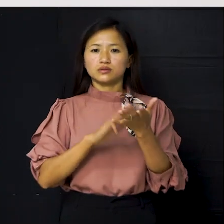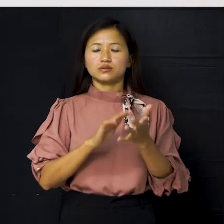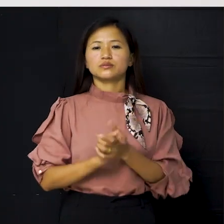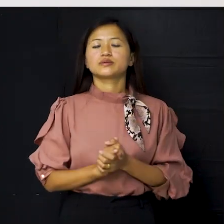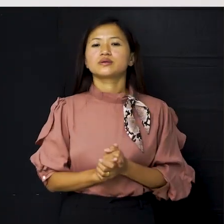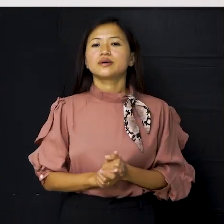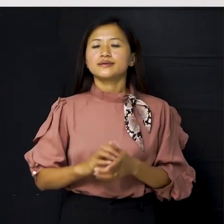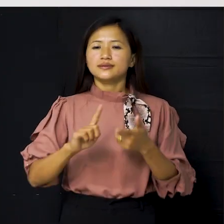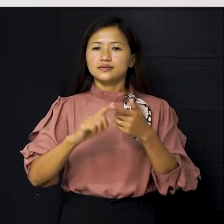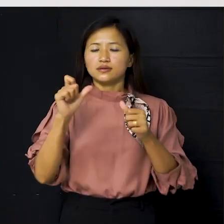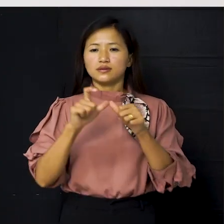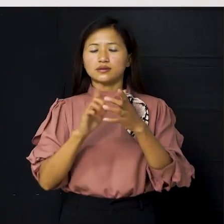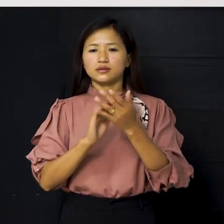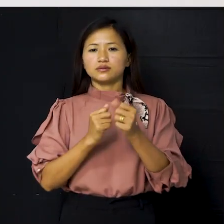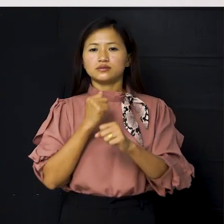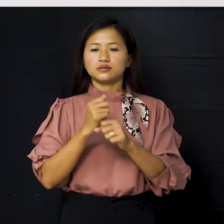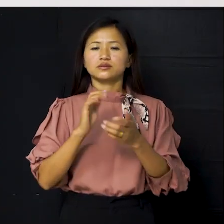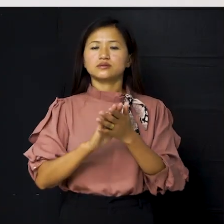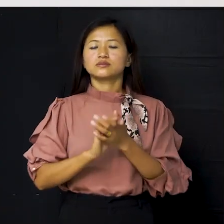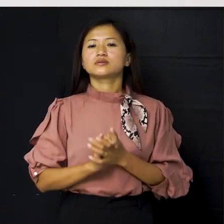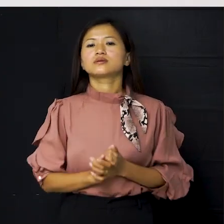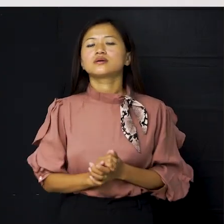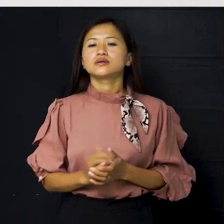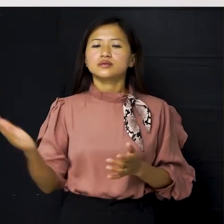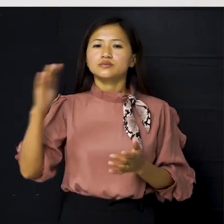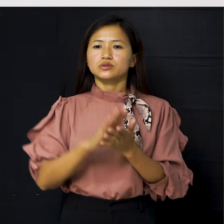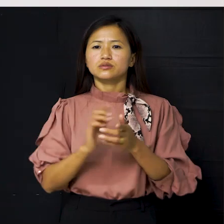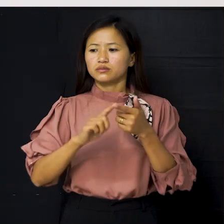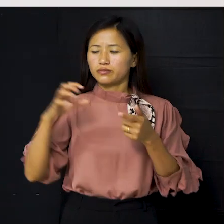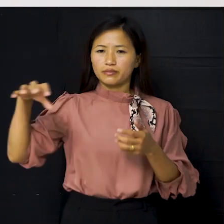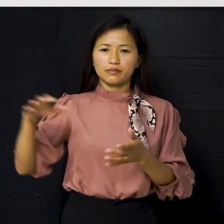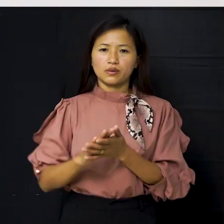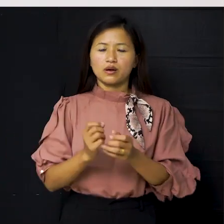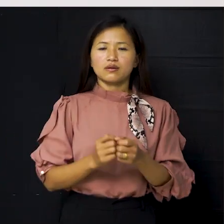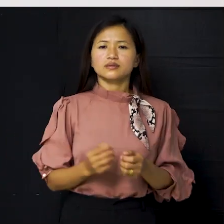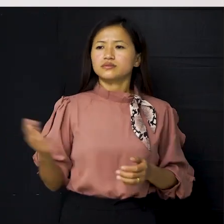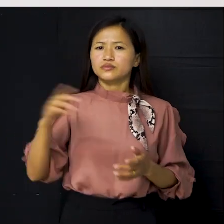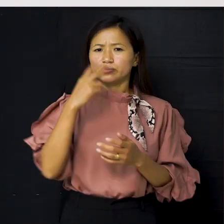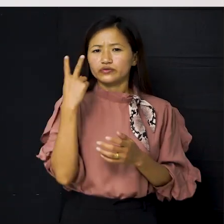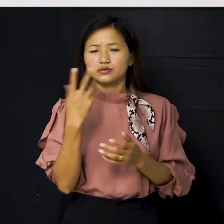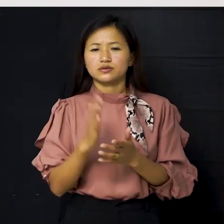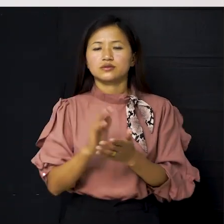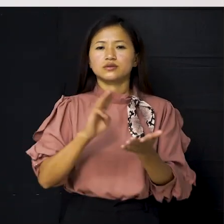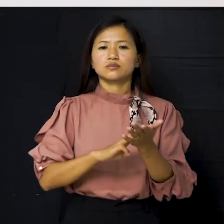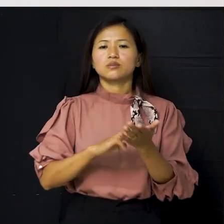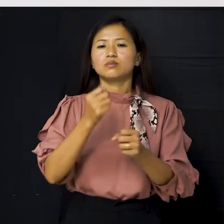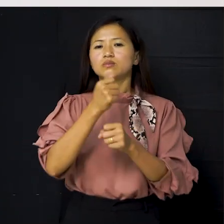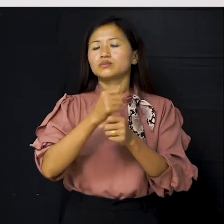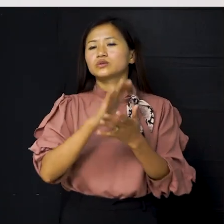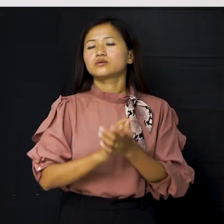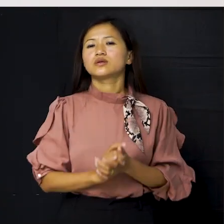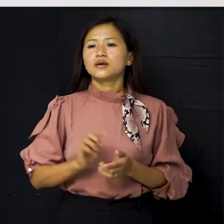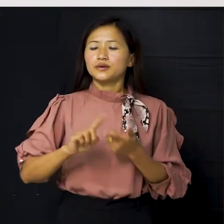from England came to the Mughal Empire. They visited the Mughal Empire and they shared the trade